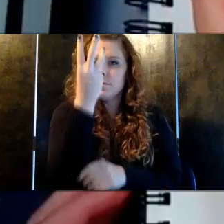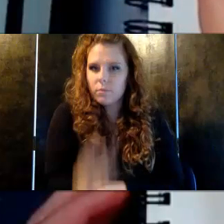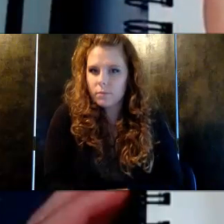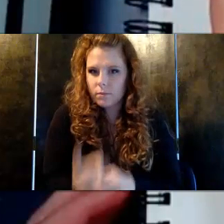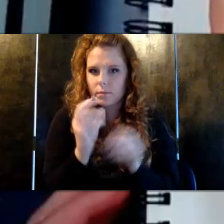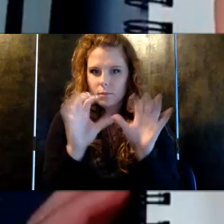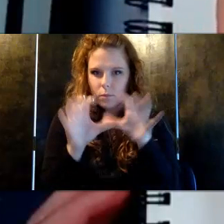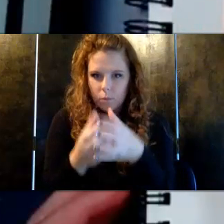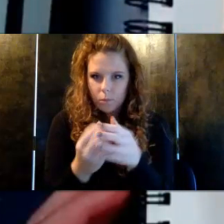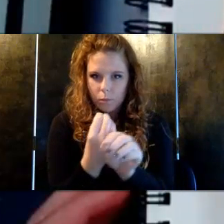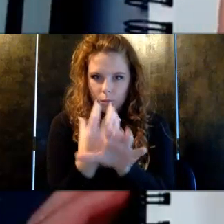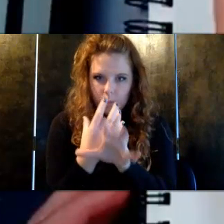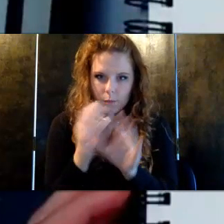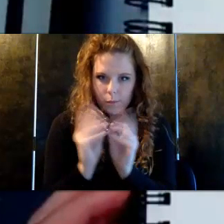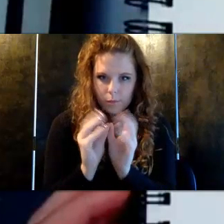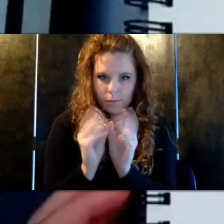lettering